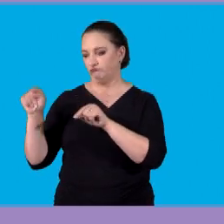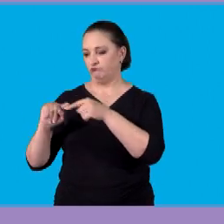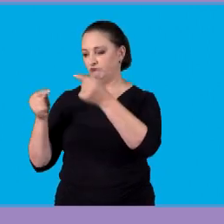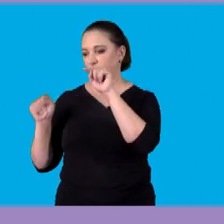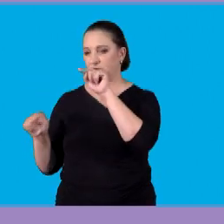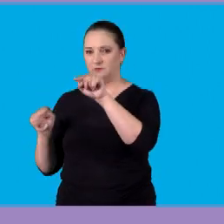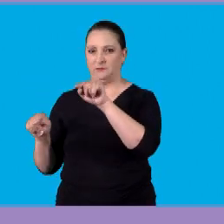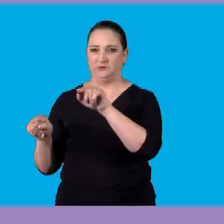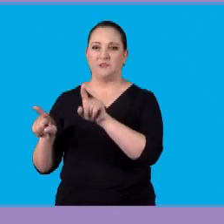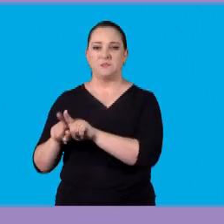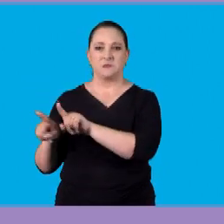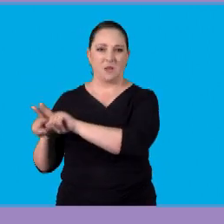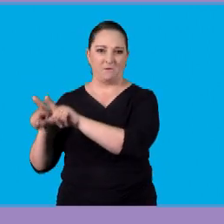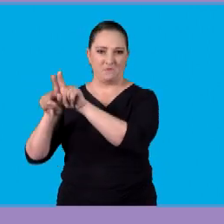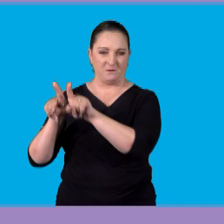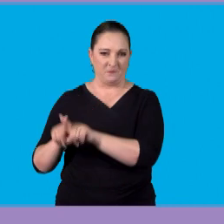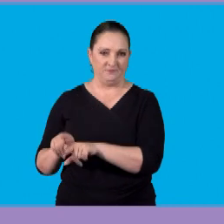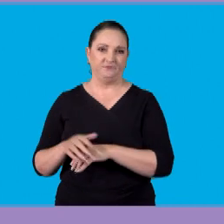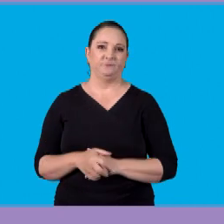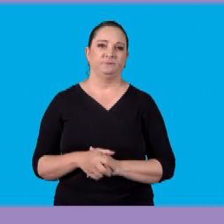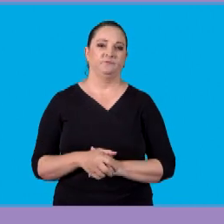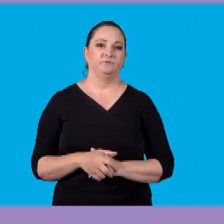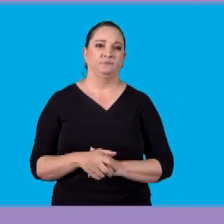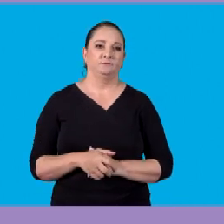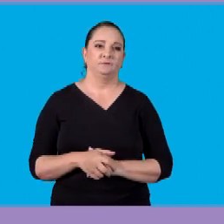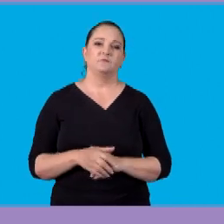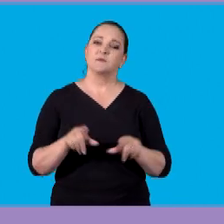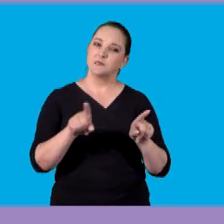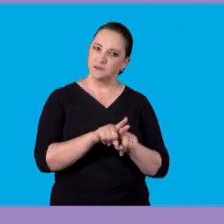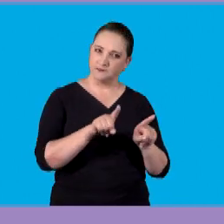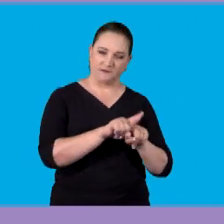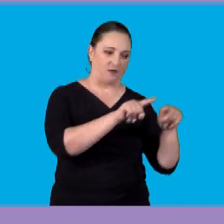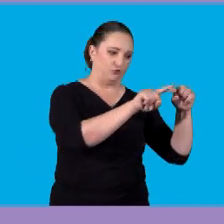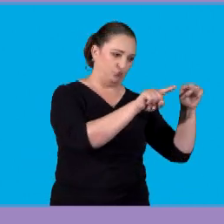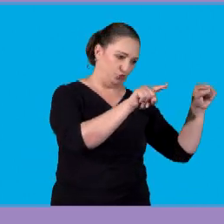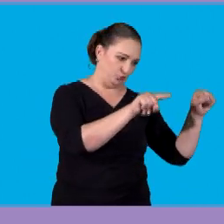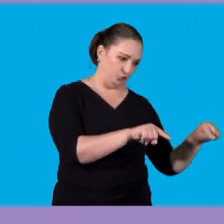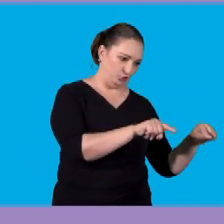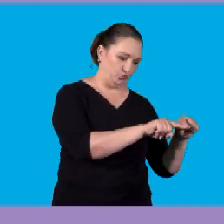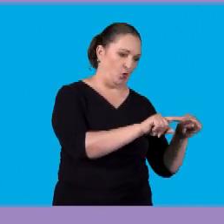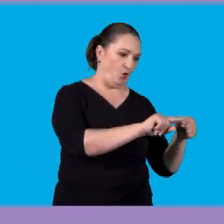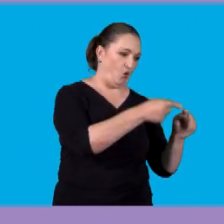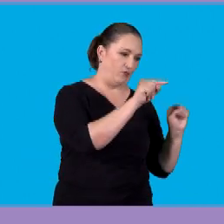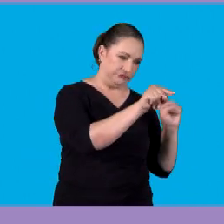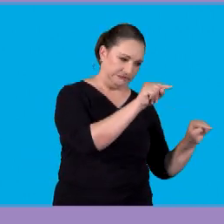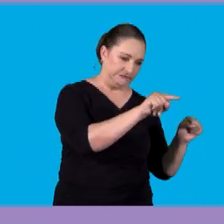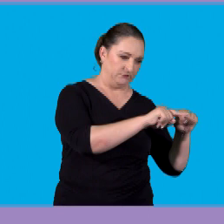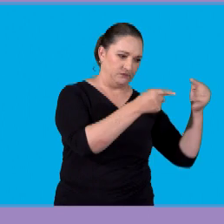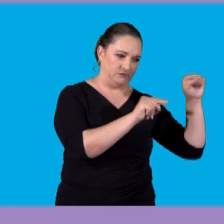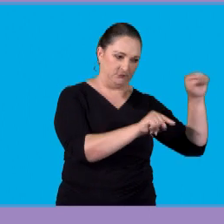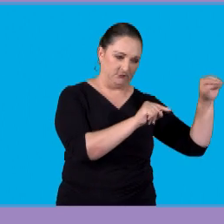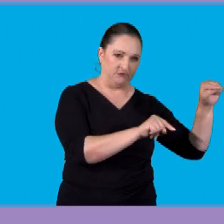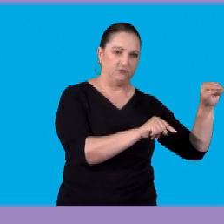The opposite angles are equal. Now this is also true for a square. The opposite angles